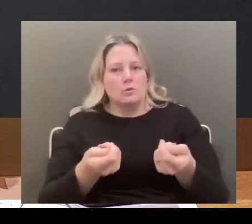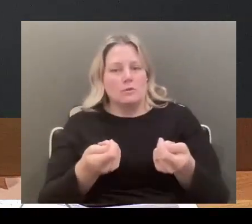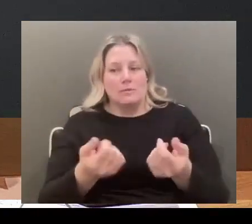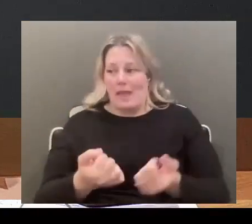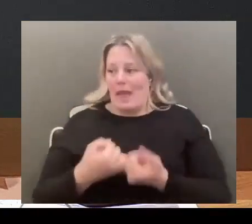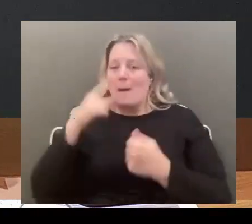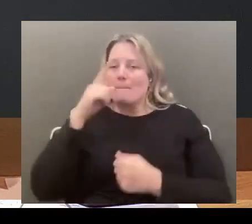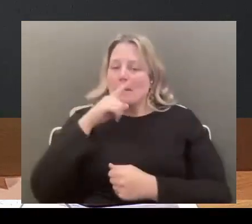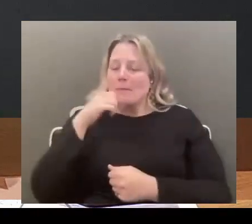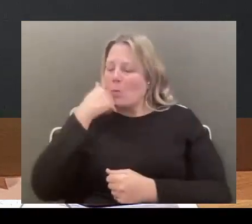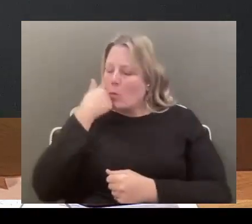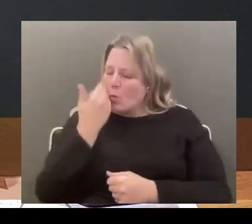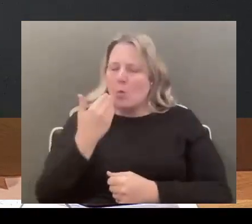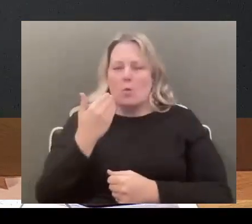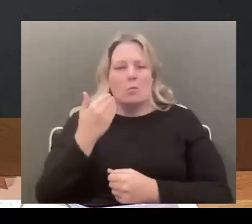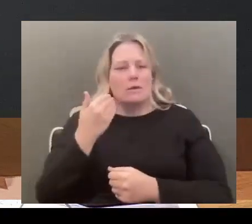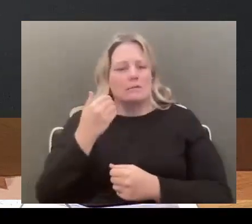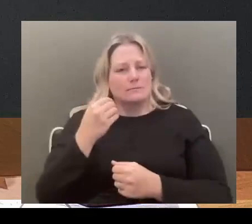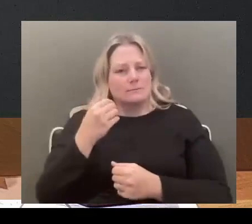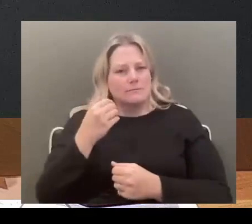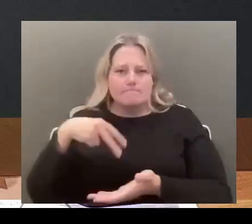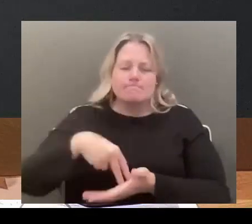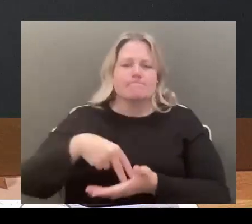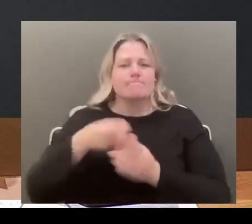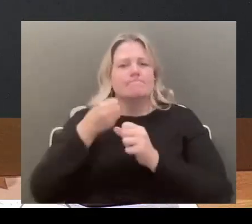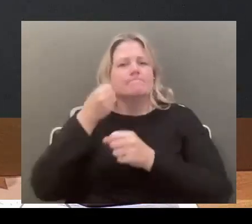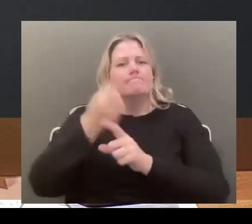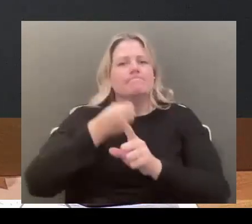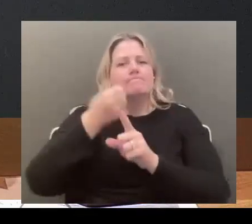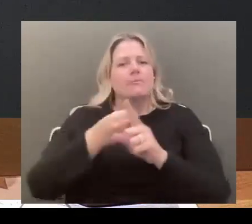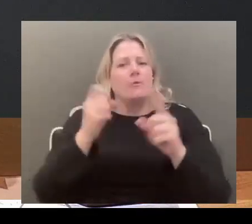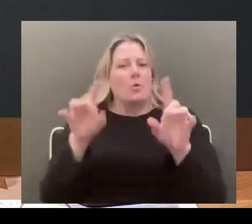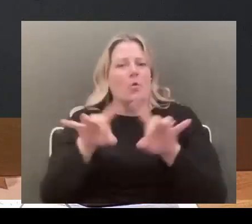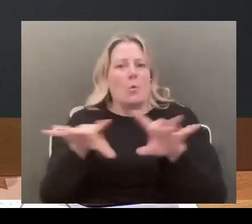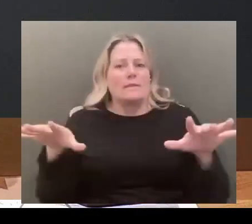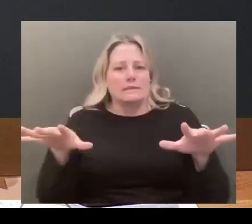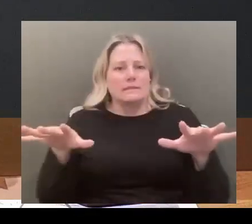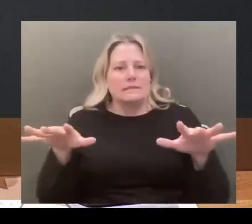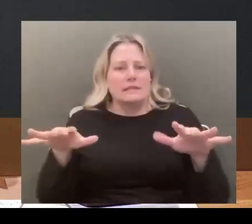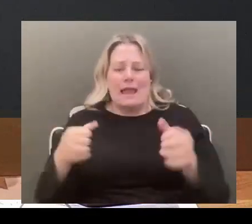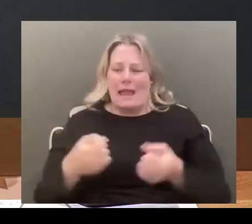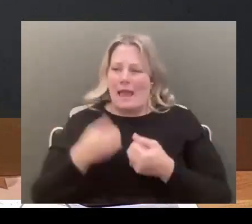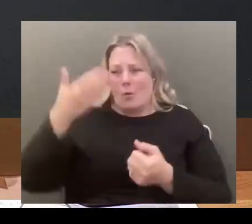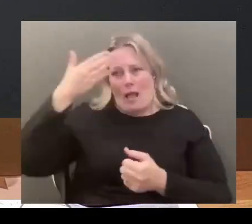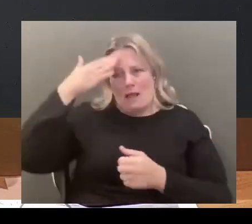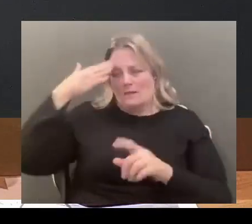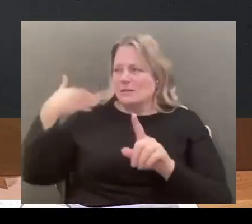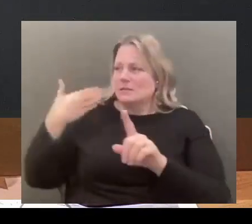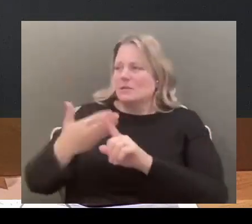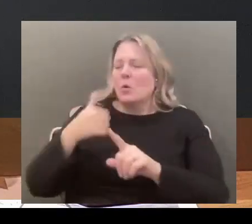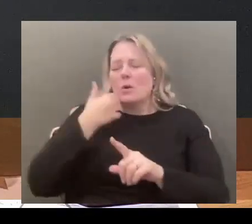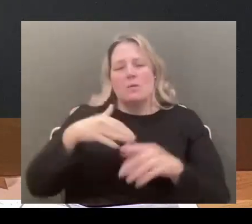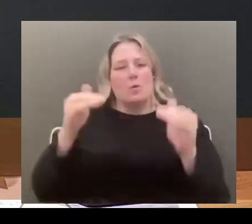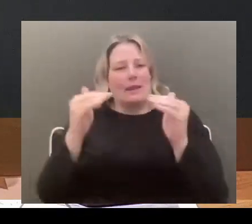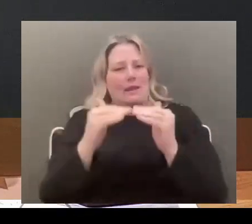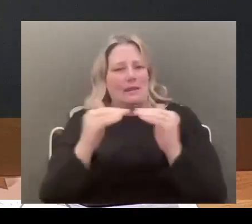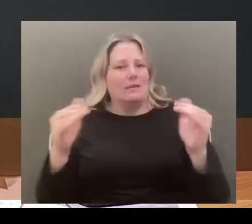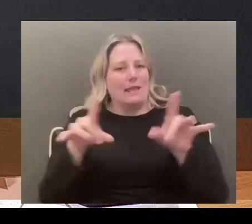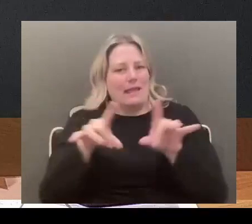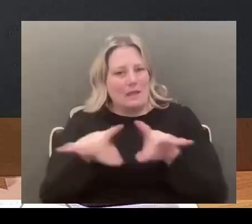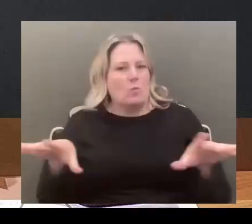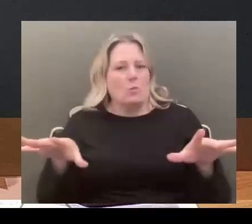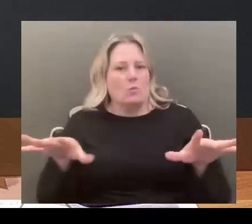fought for equality. That's what our elders have always fought for, equal, to be equal in society,